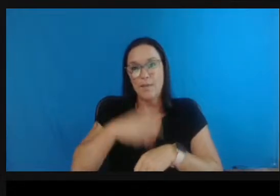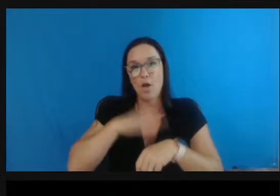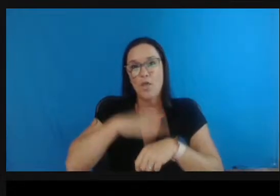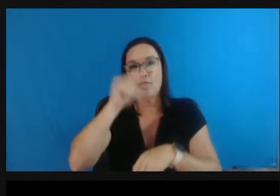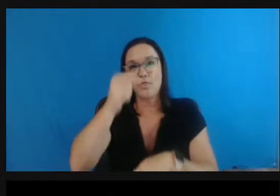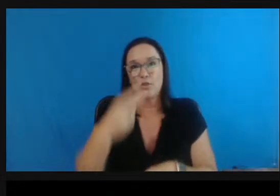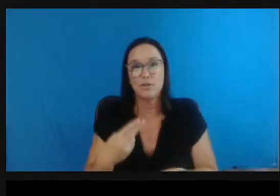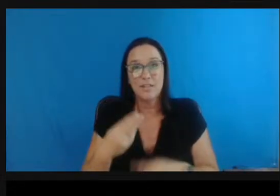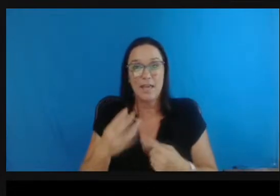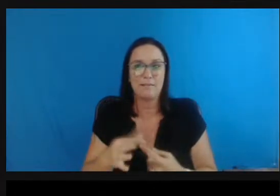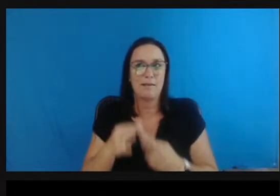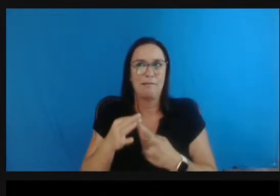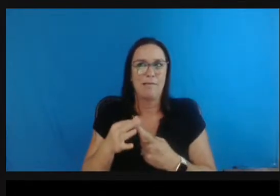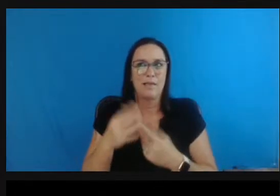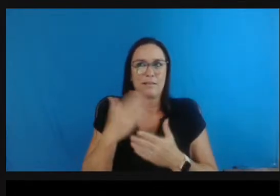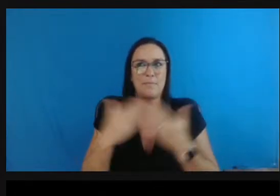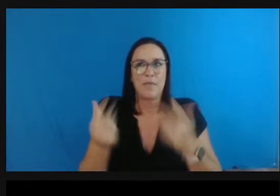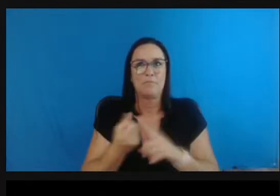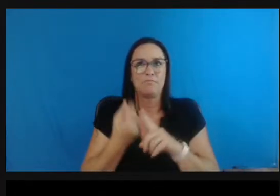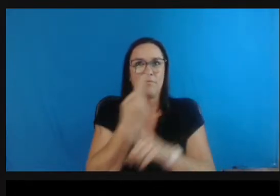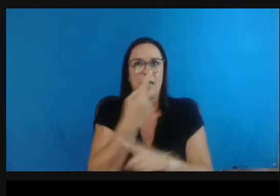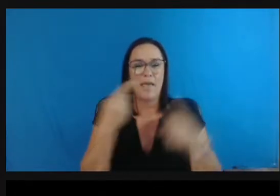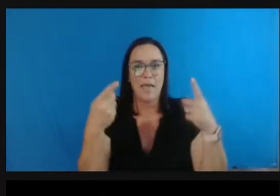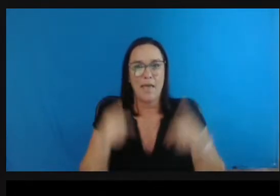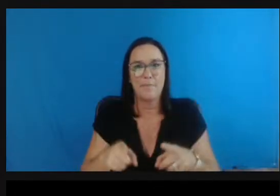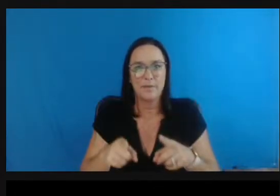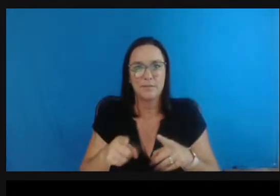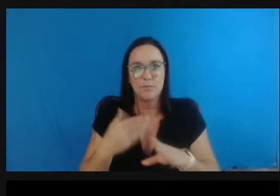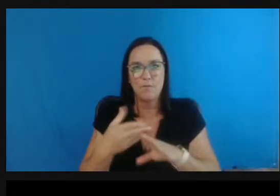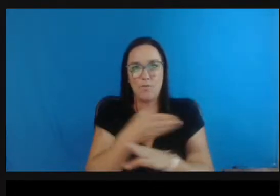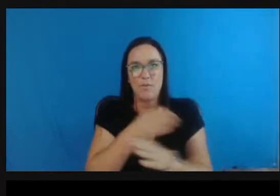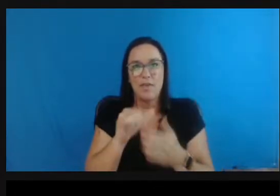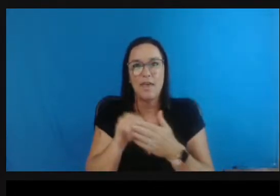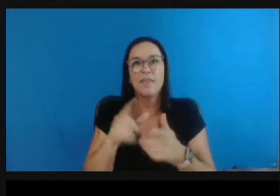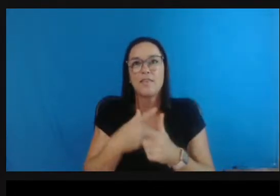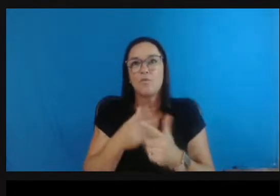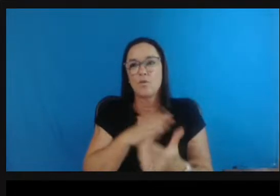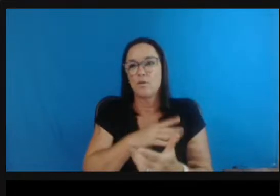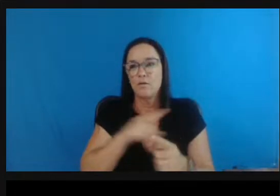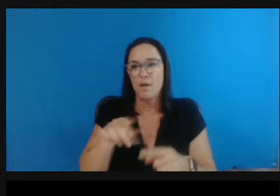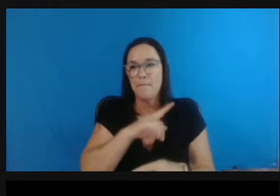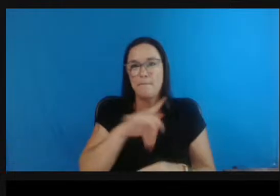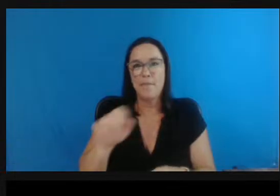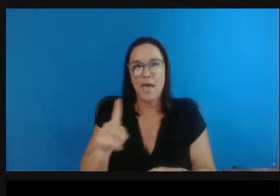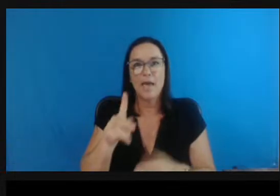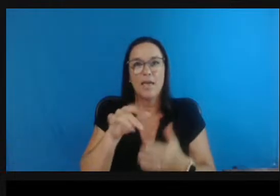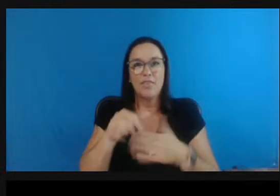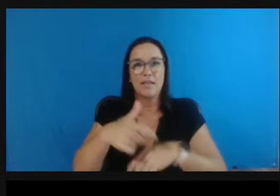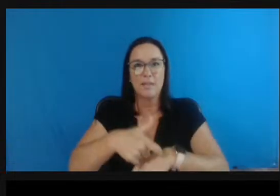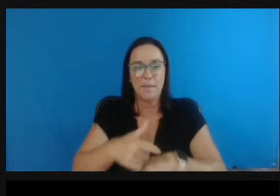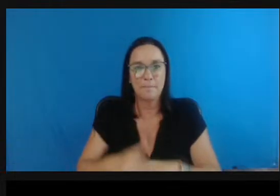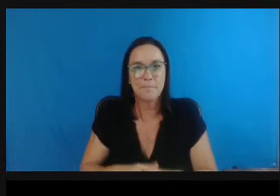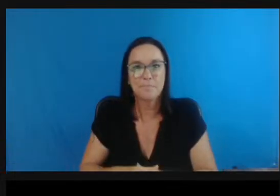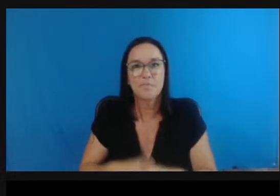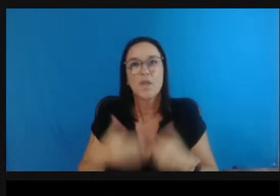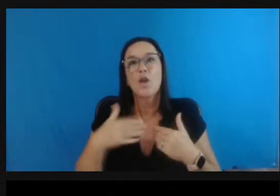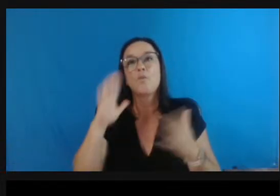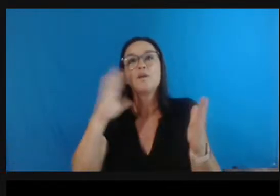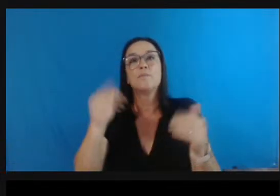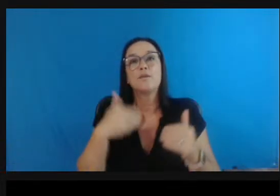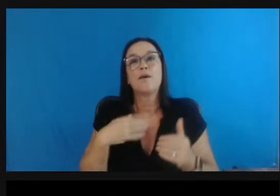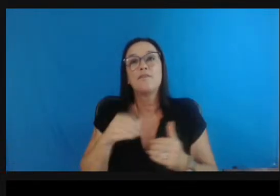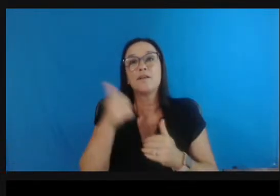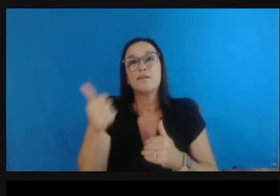unless something unusual to the pattern happens before then, we'll be back at that time. We expect to have another episode this